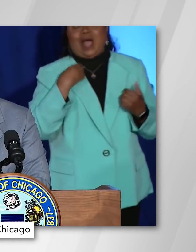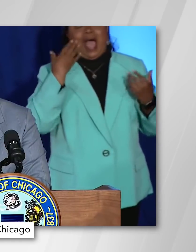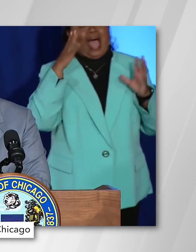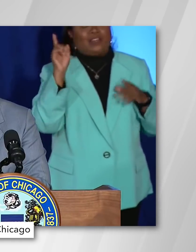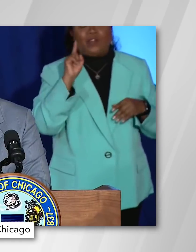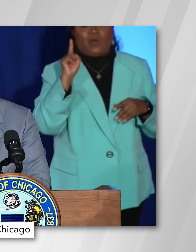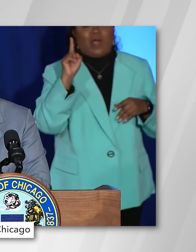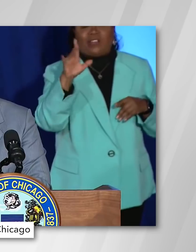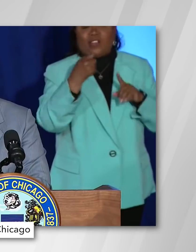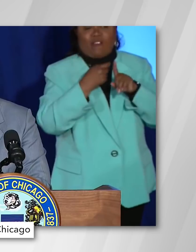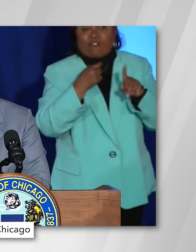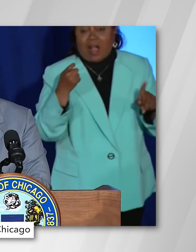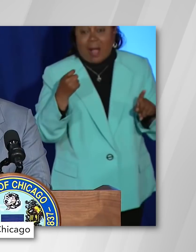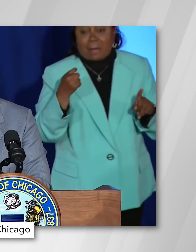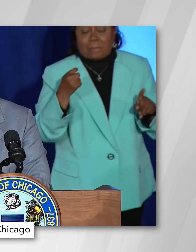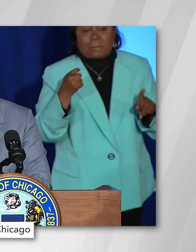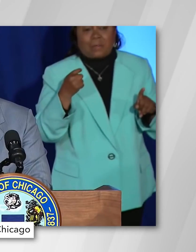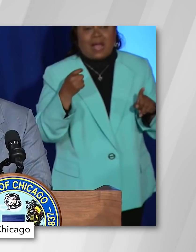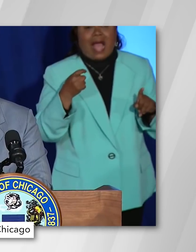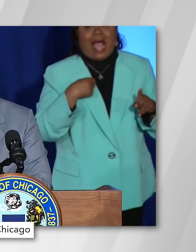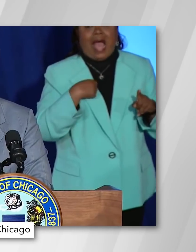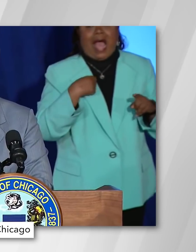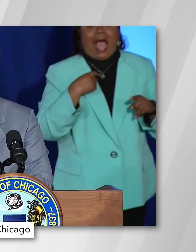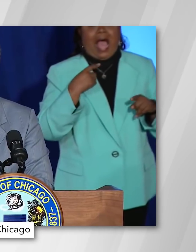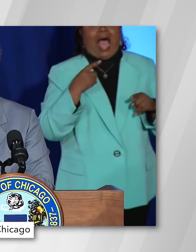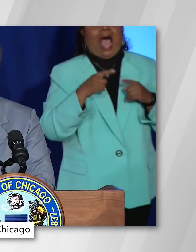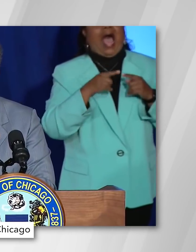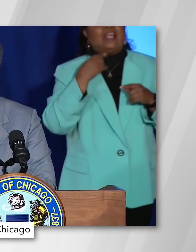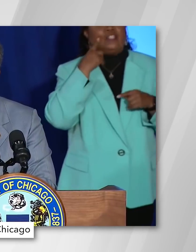know where you're from.